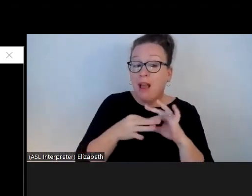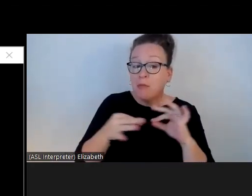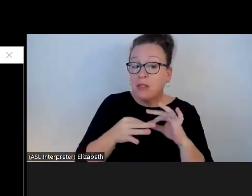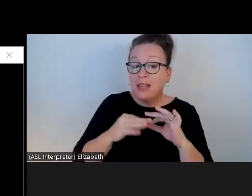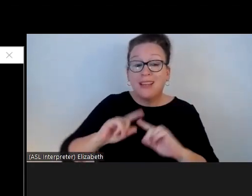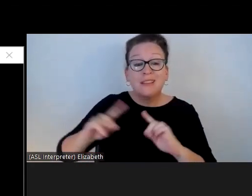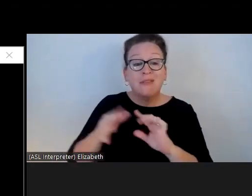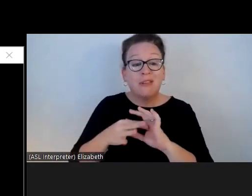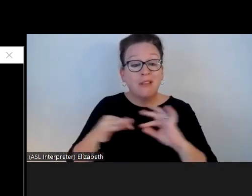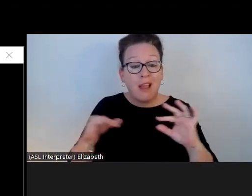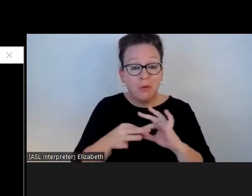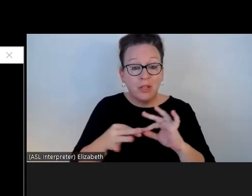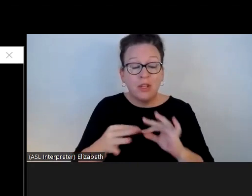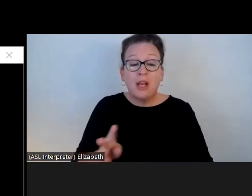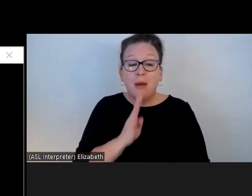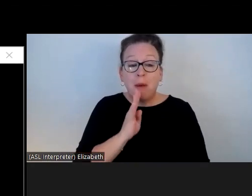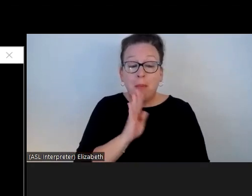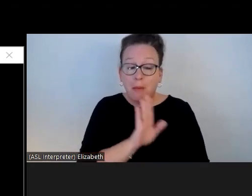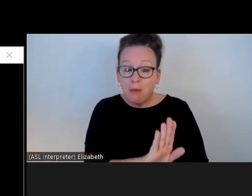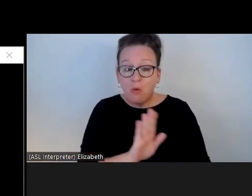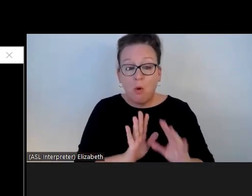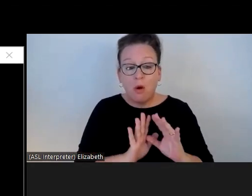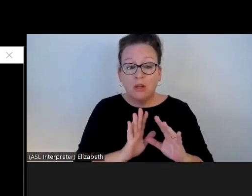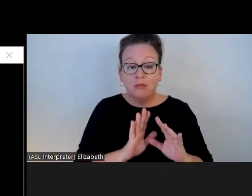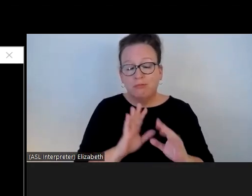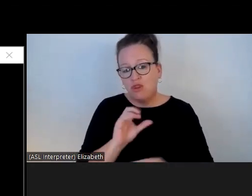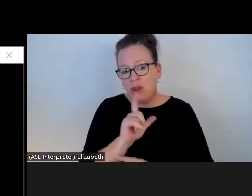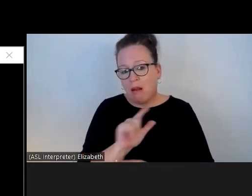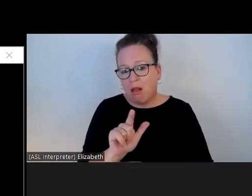language channel and the interpreter will translate the comment into English.